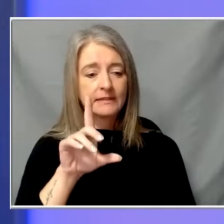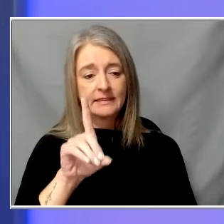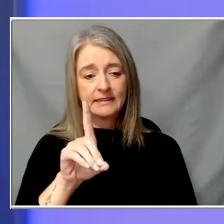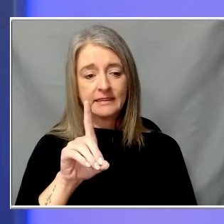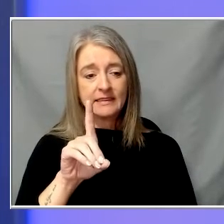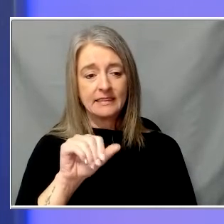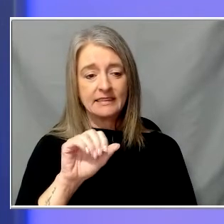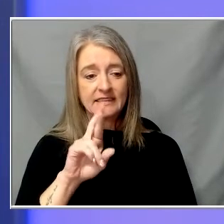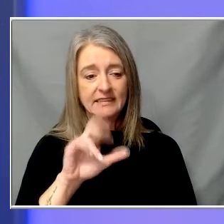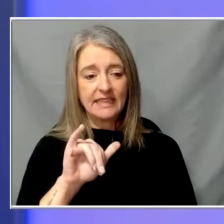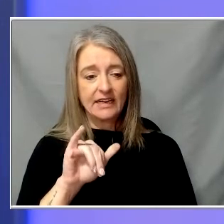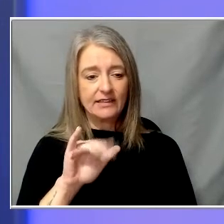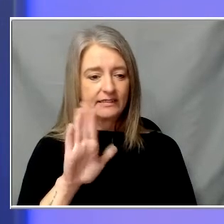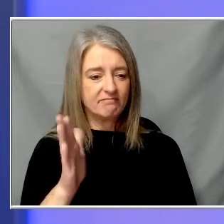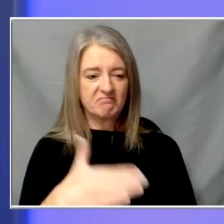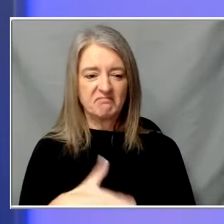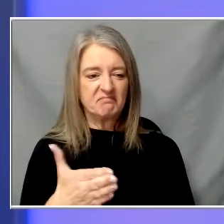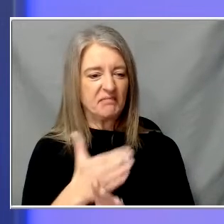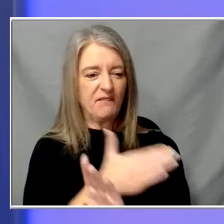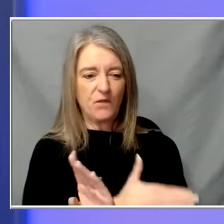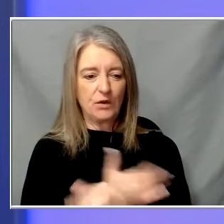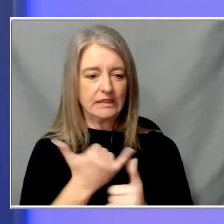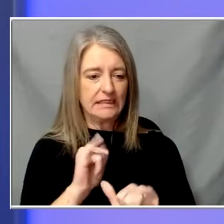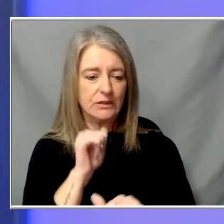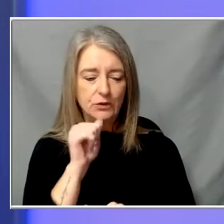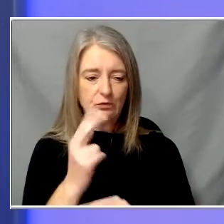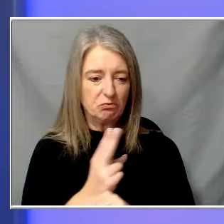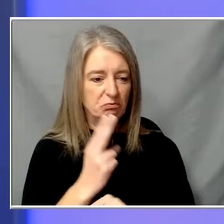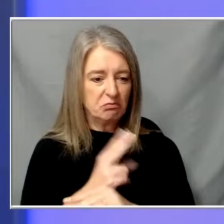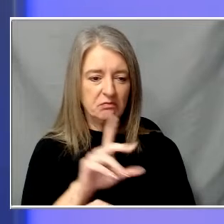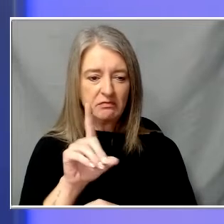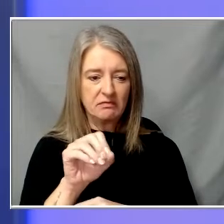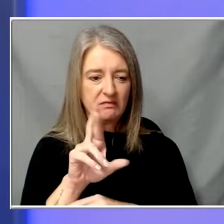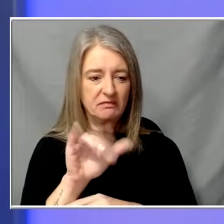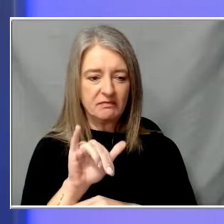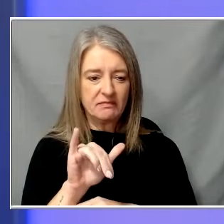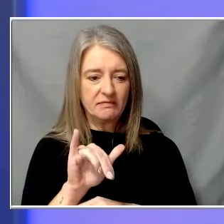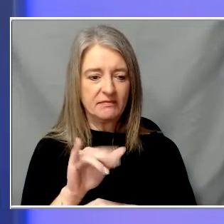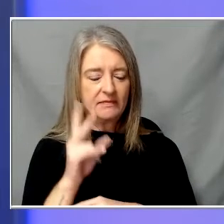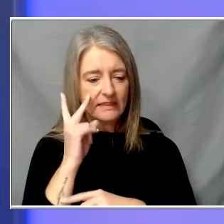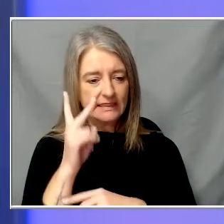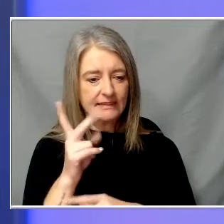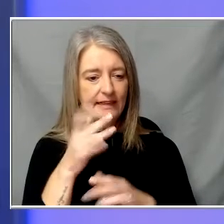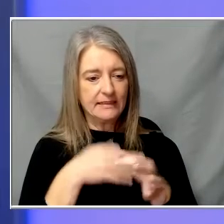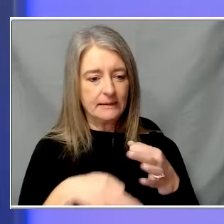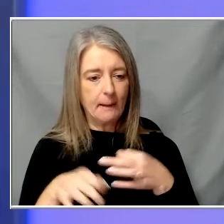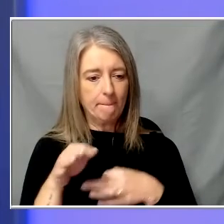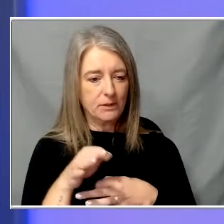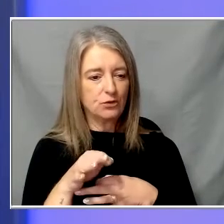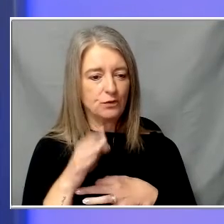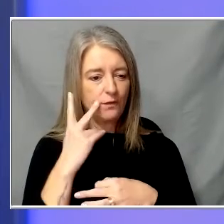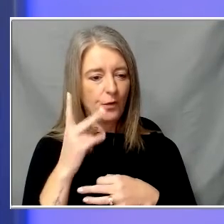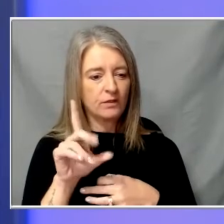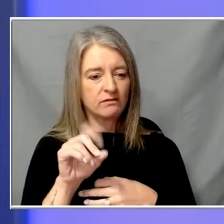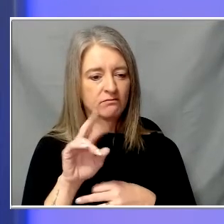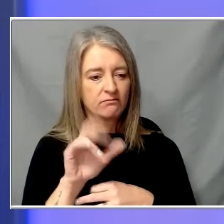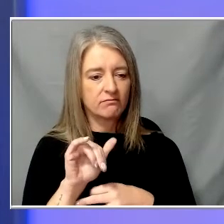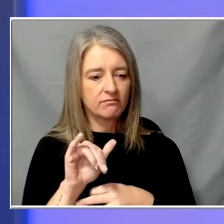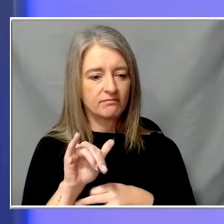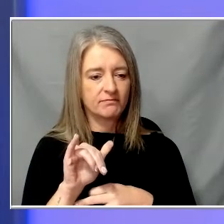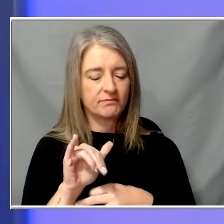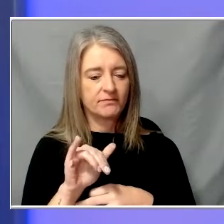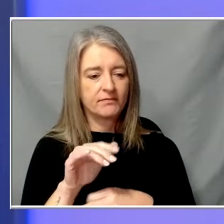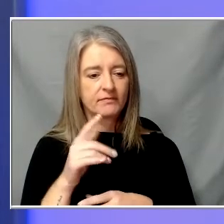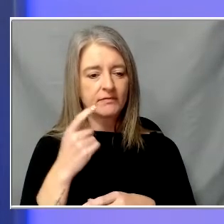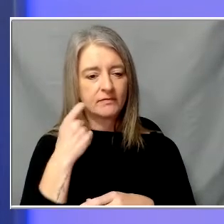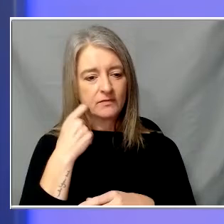I never ate a lot of dairy before, but I still don't. So I find substitutes for it. But Andrea made lasagna last